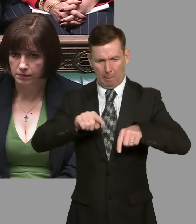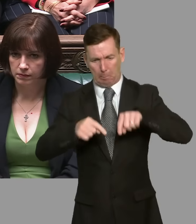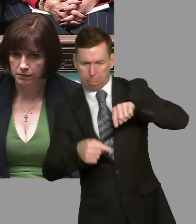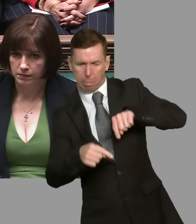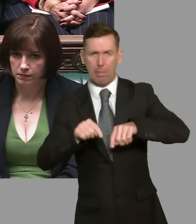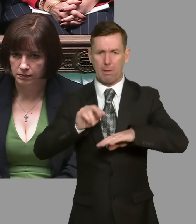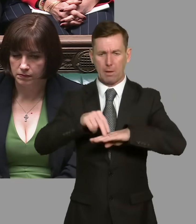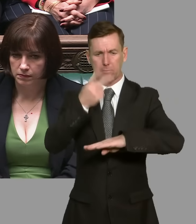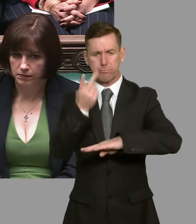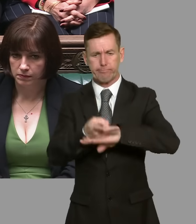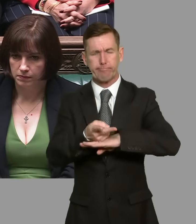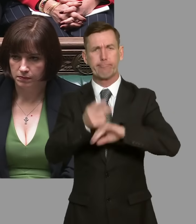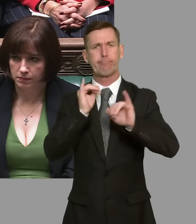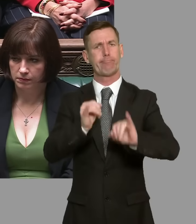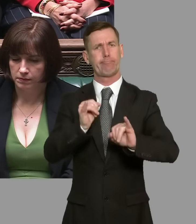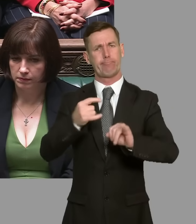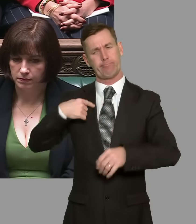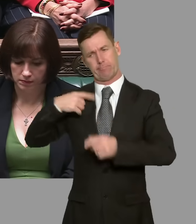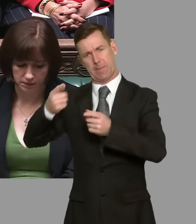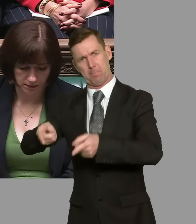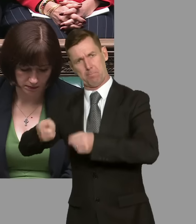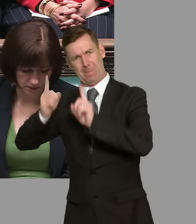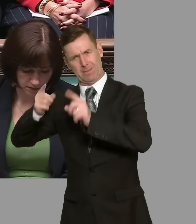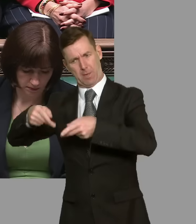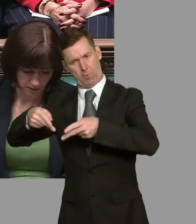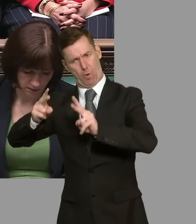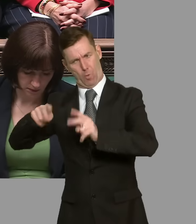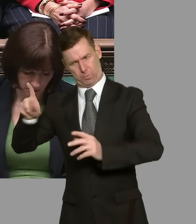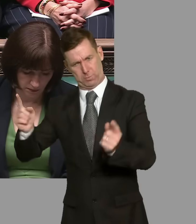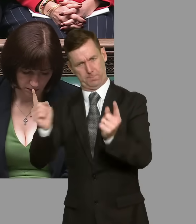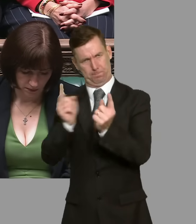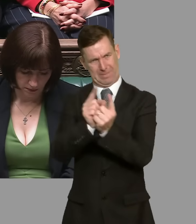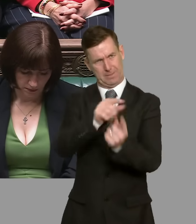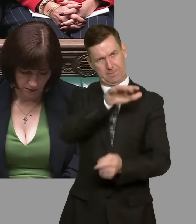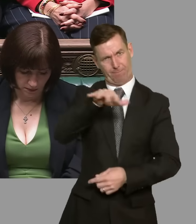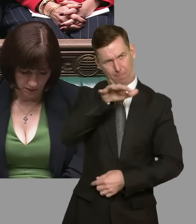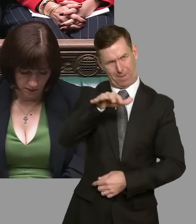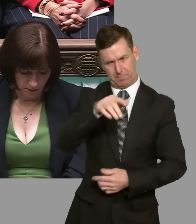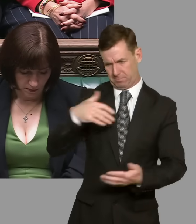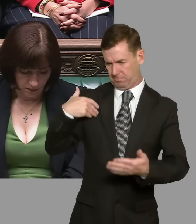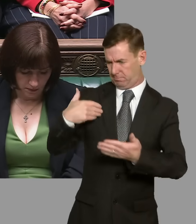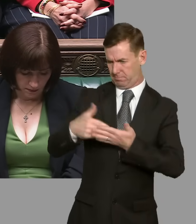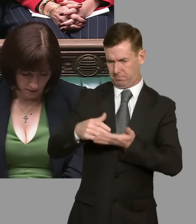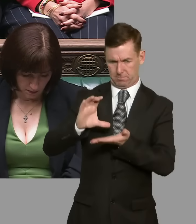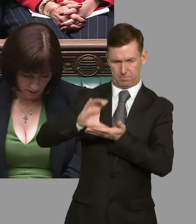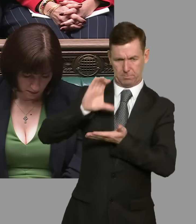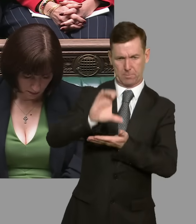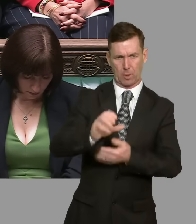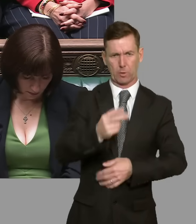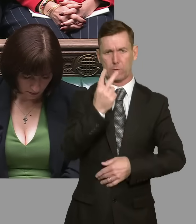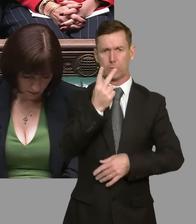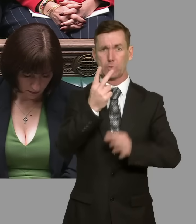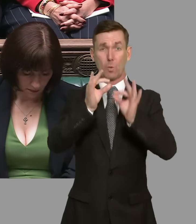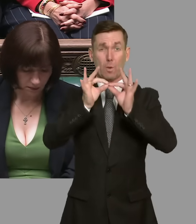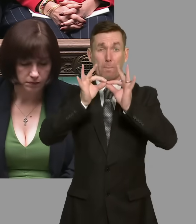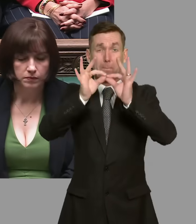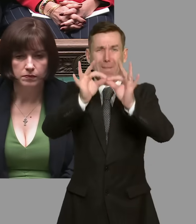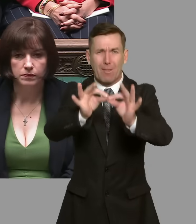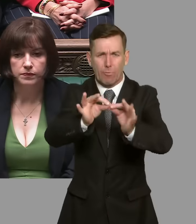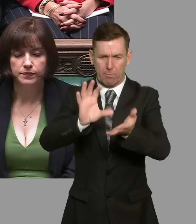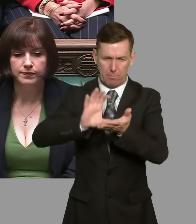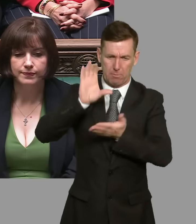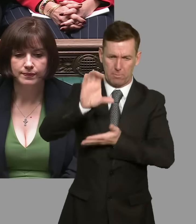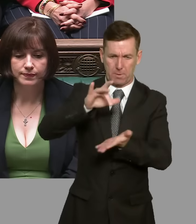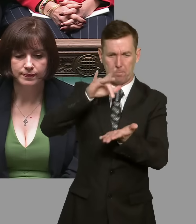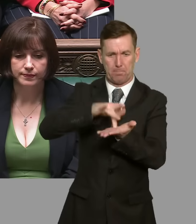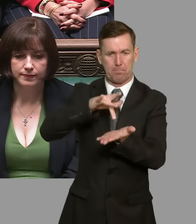matters. We're investing £2 billion in East Midlands to fix the roads and improve local transport. We're also putting in place tough new standards so that